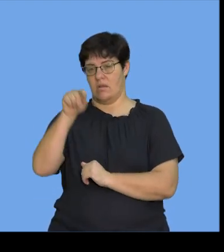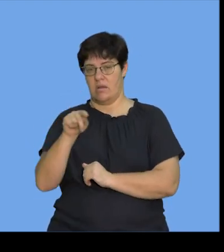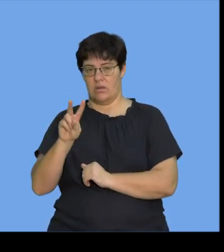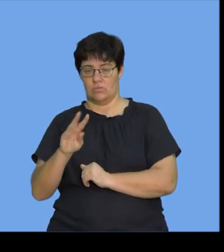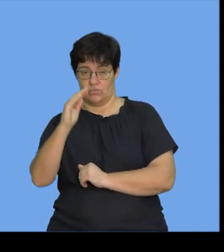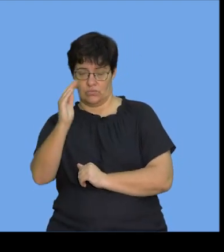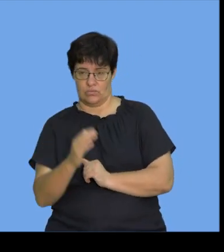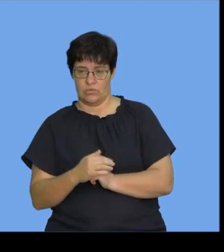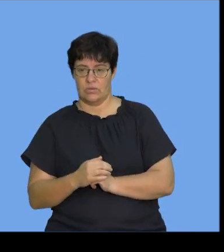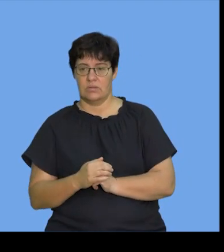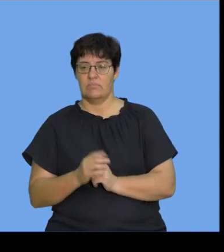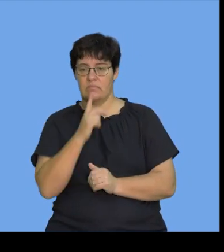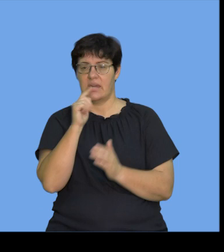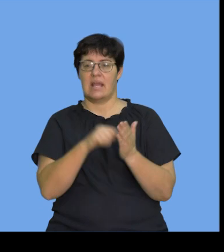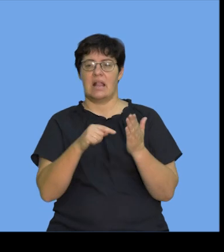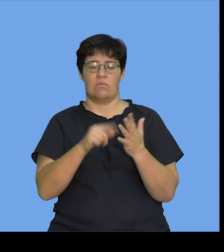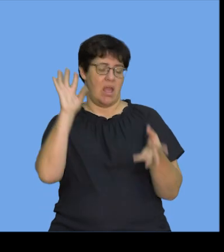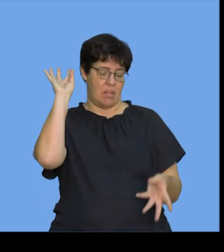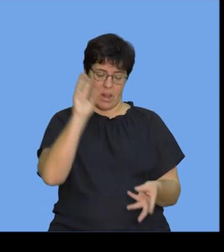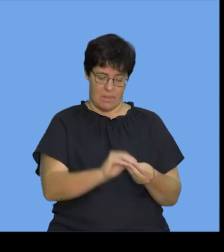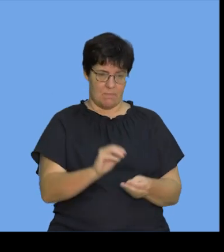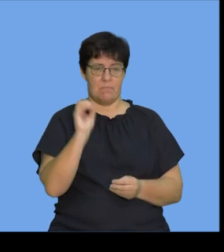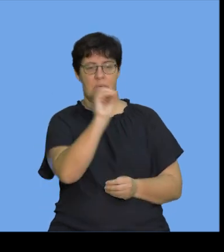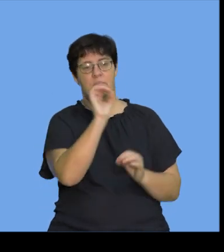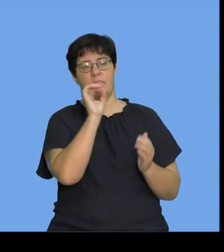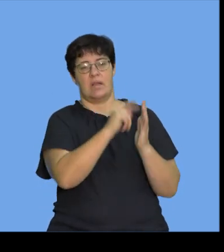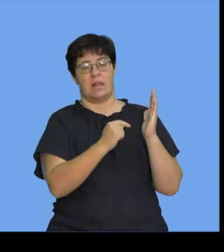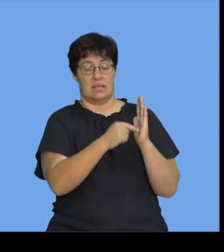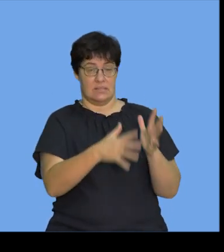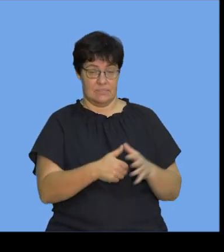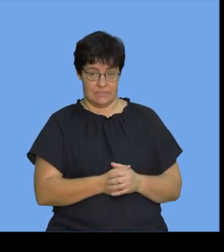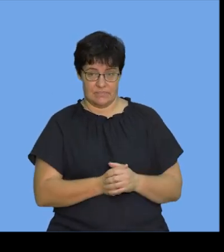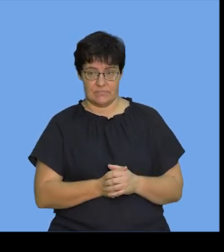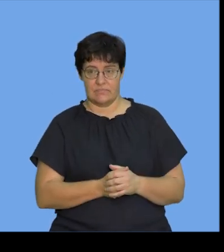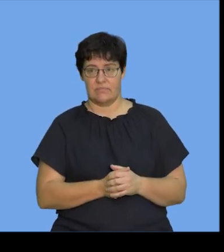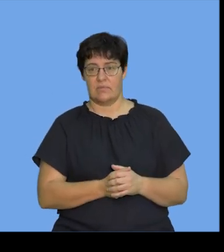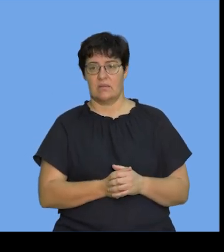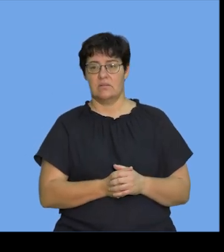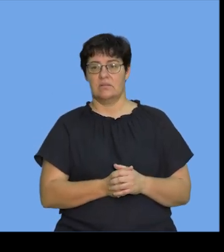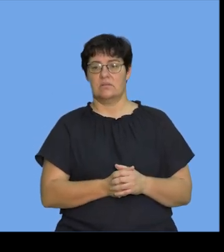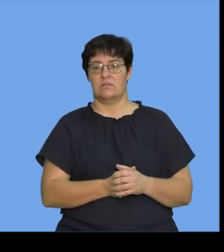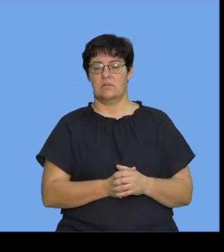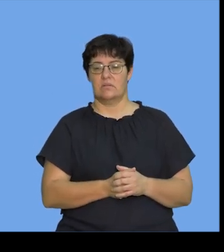I'm just going to go to the calculator and do everything on the calculator. So firstly, it will be minus